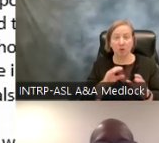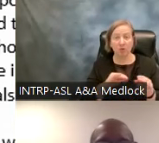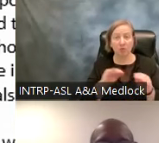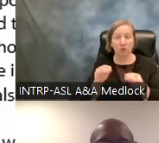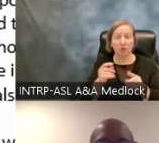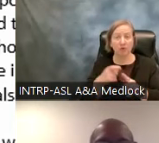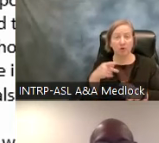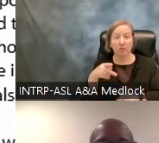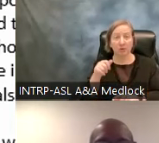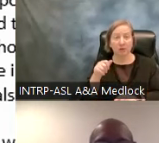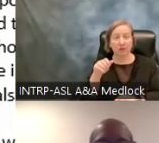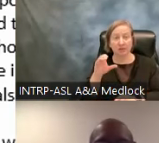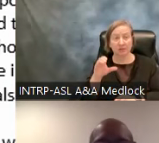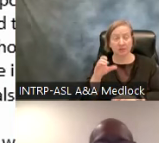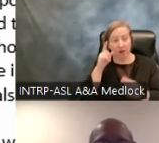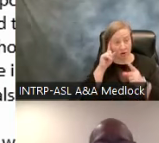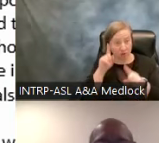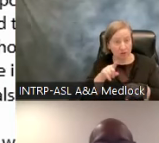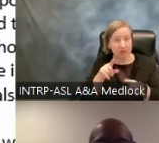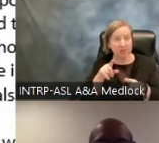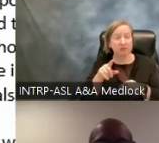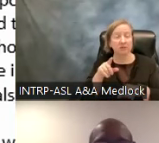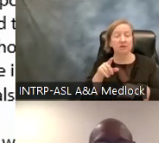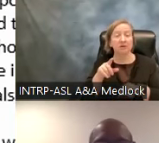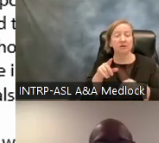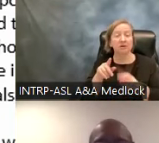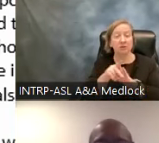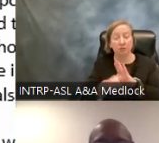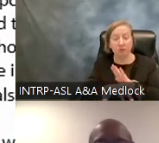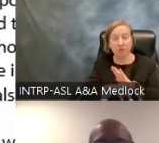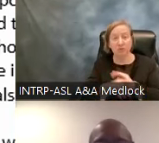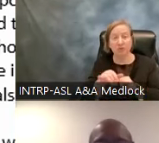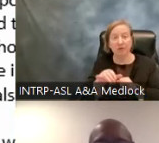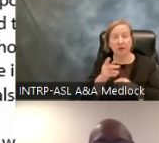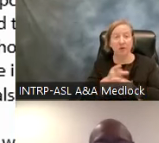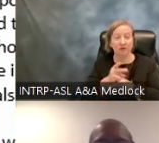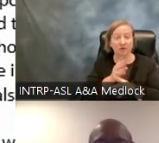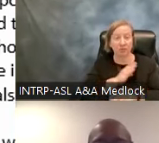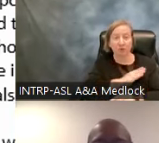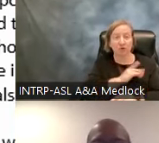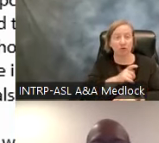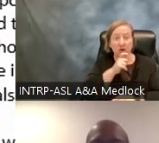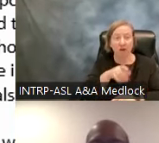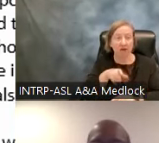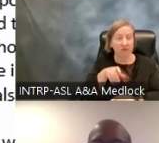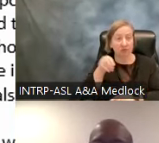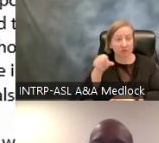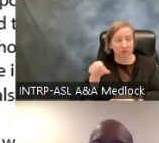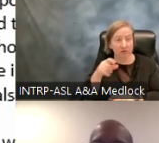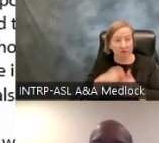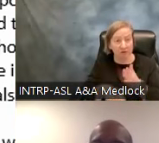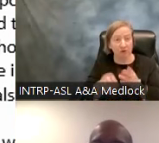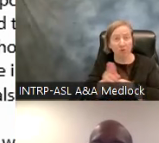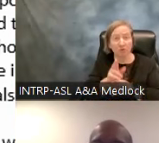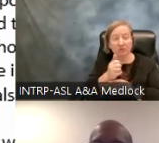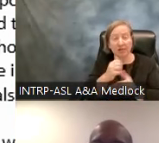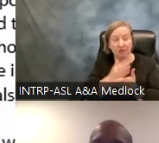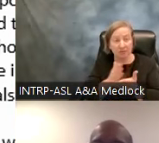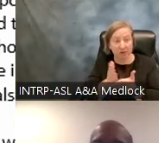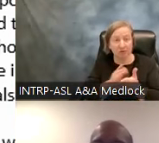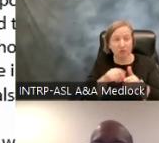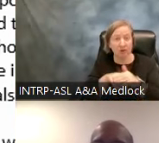PAC agrees that the principle that the oversight board should not have to submit a fee or use any of this budget